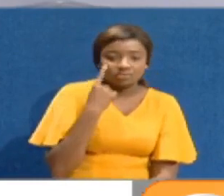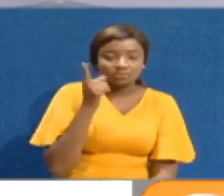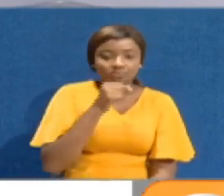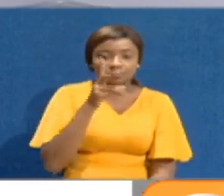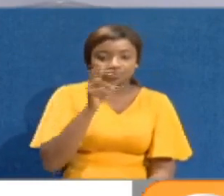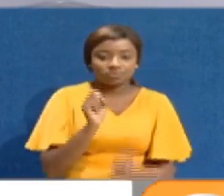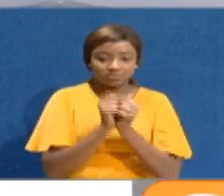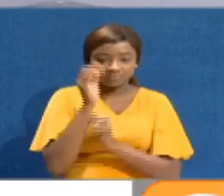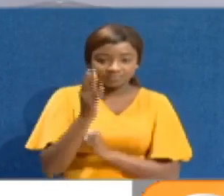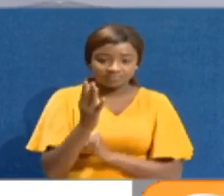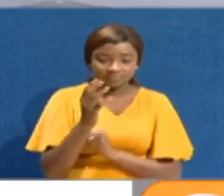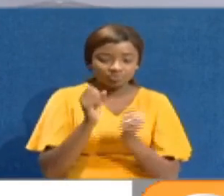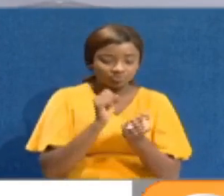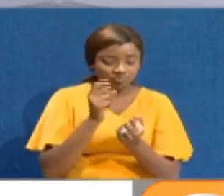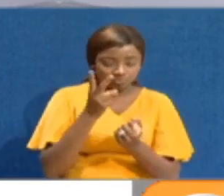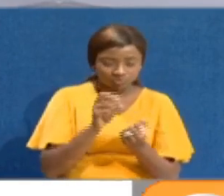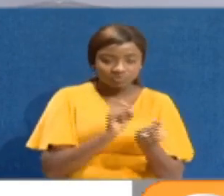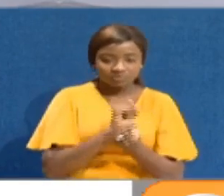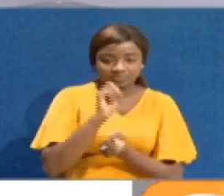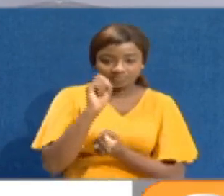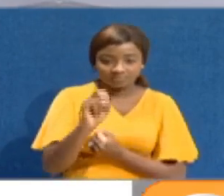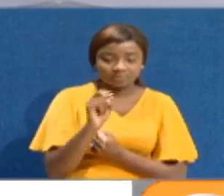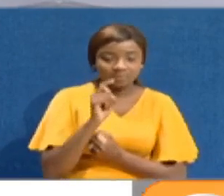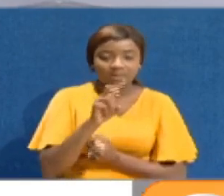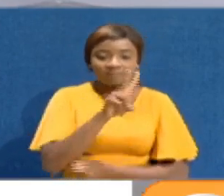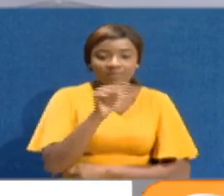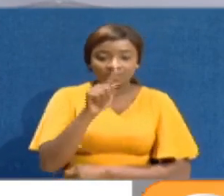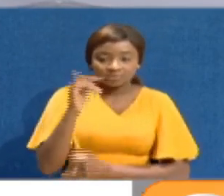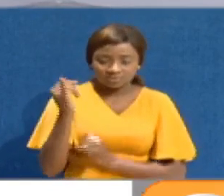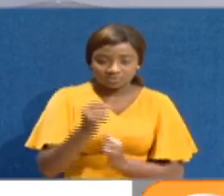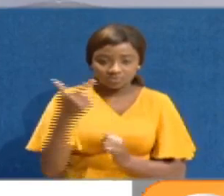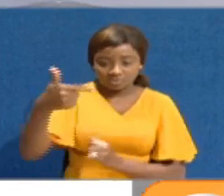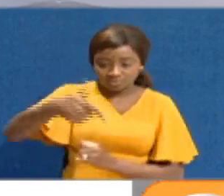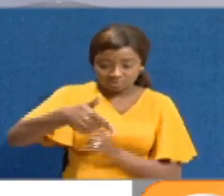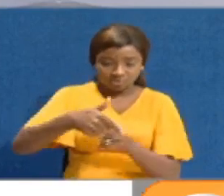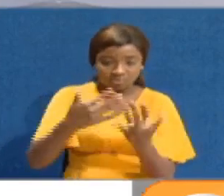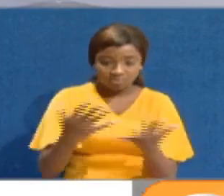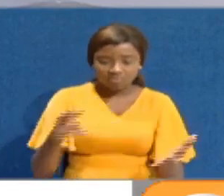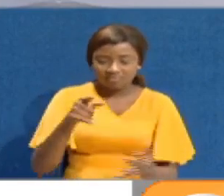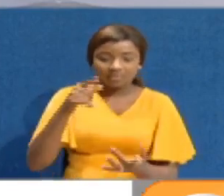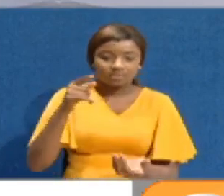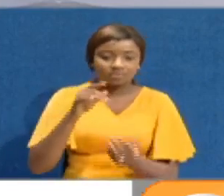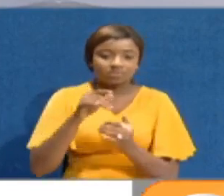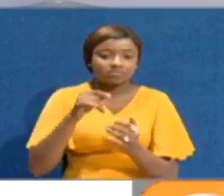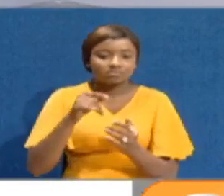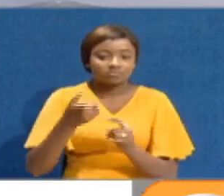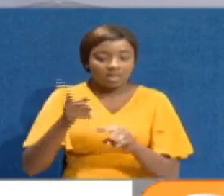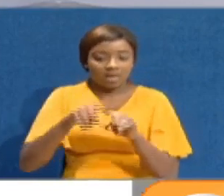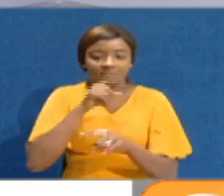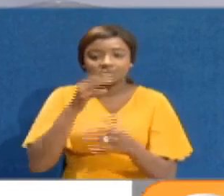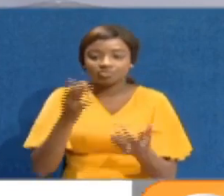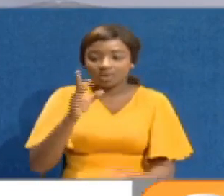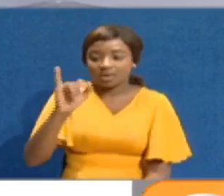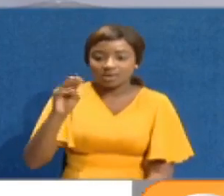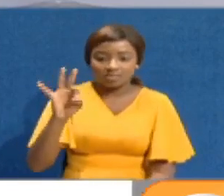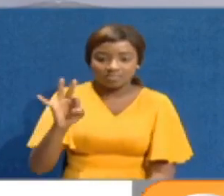2015, you remember VAT was introduced on petroleum products. That was a condition by the IMF when they were extending a credit line of